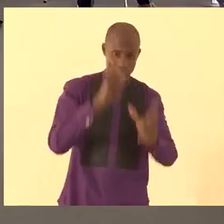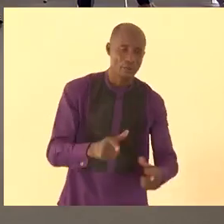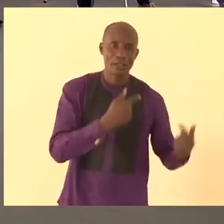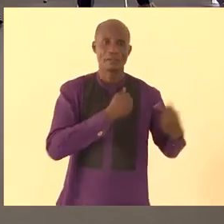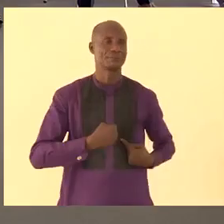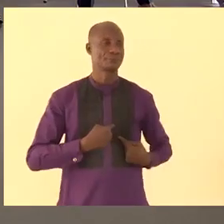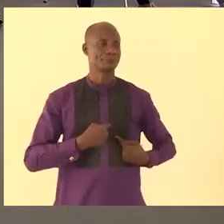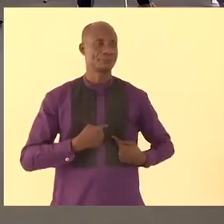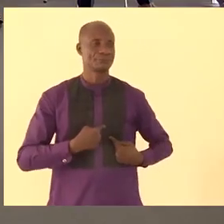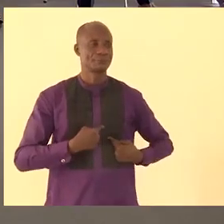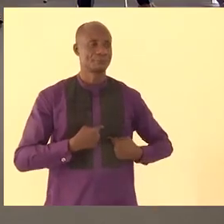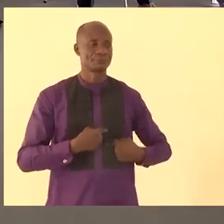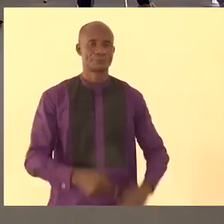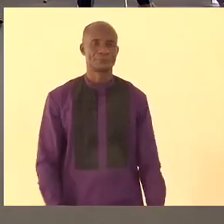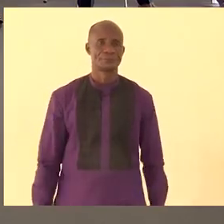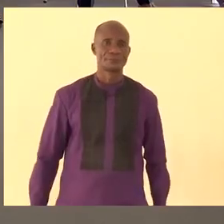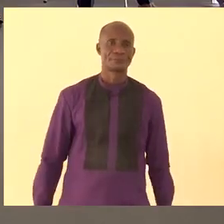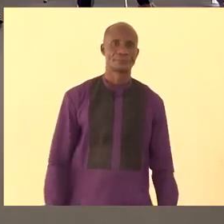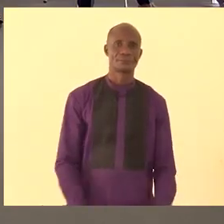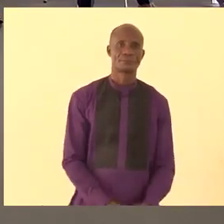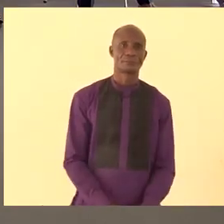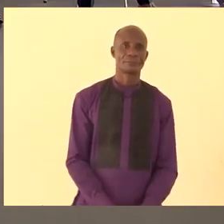loyal hearts.